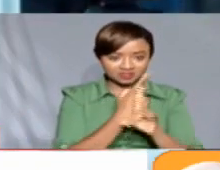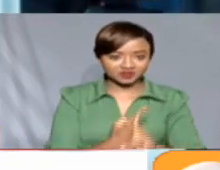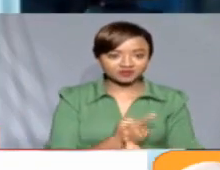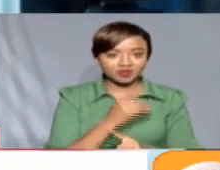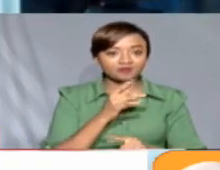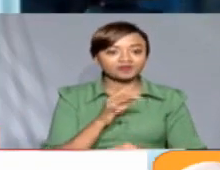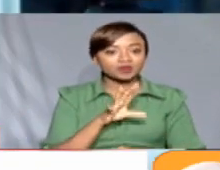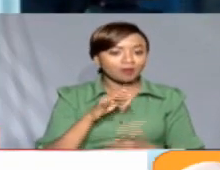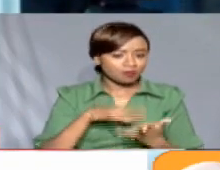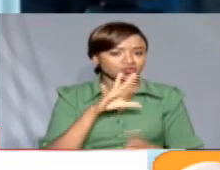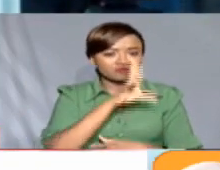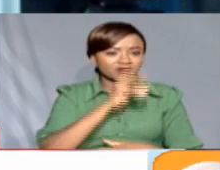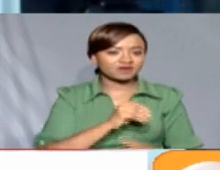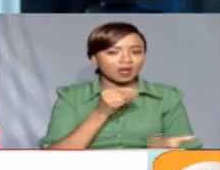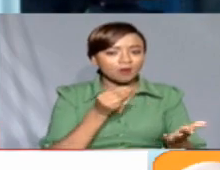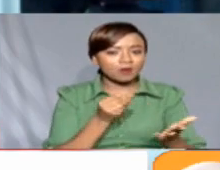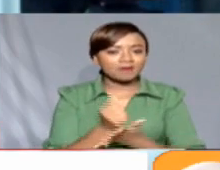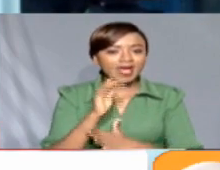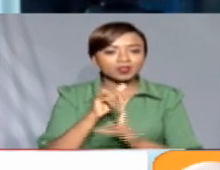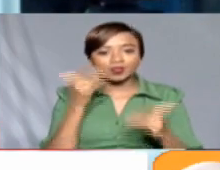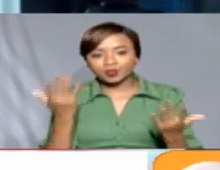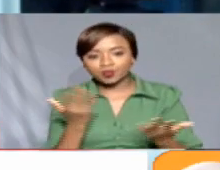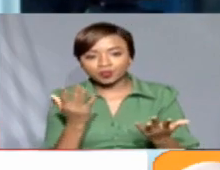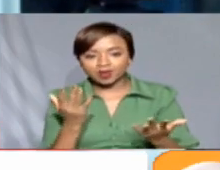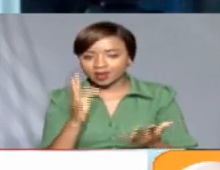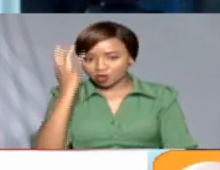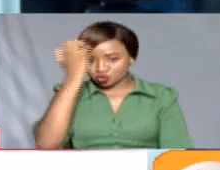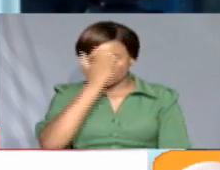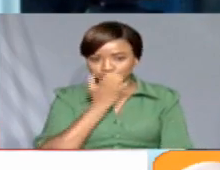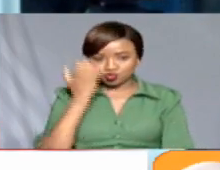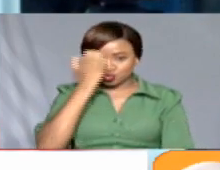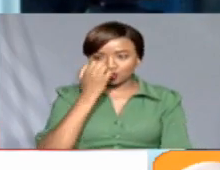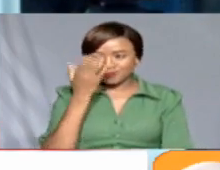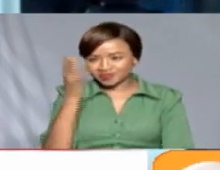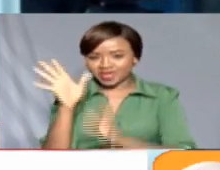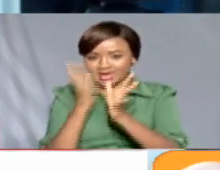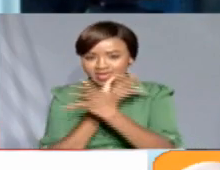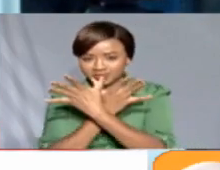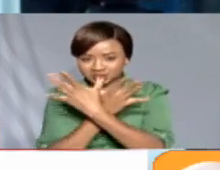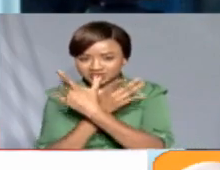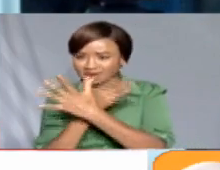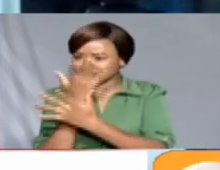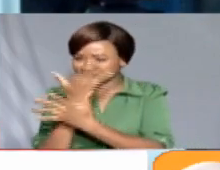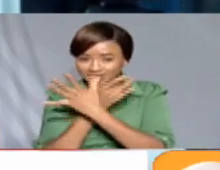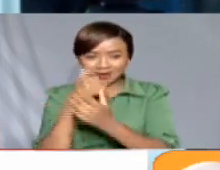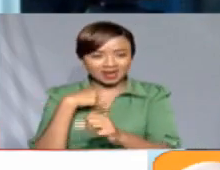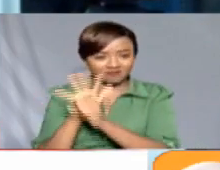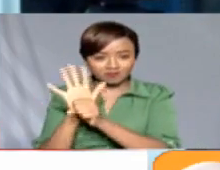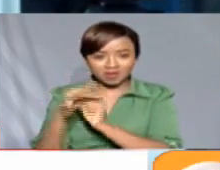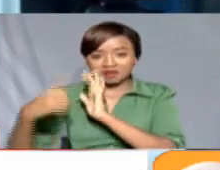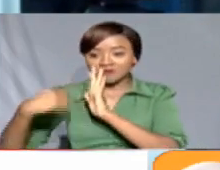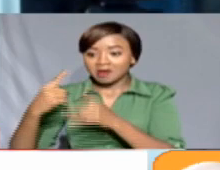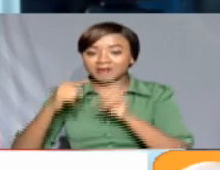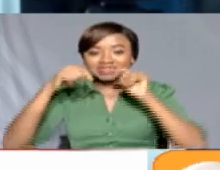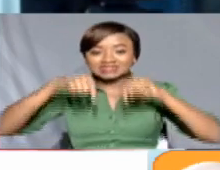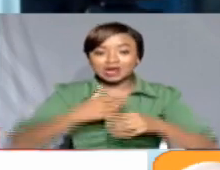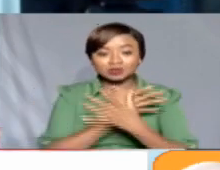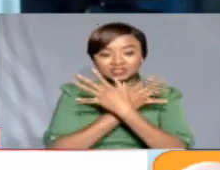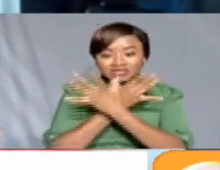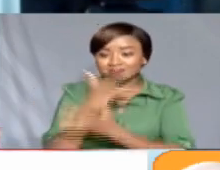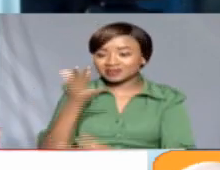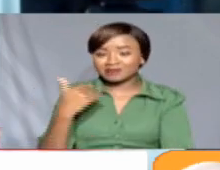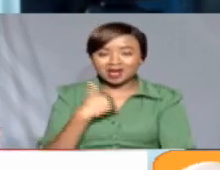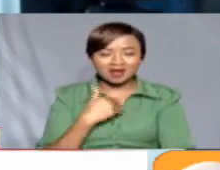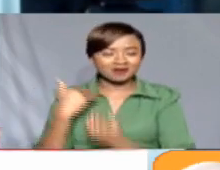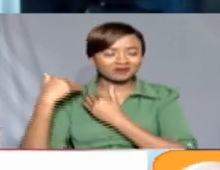of Africa for that matter, through Europe, particularly Germany. That's where most of the factories are. Right now, Germany has one of the highest